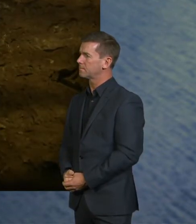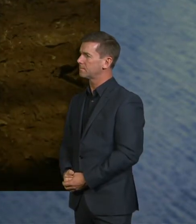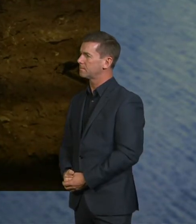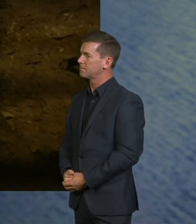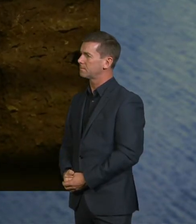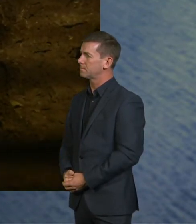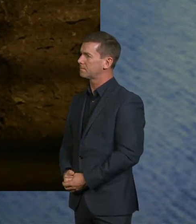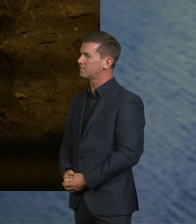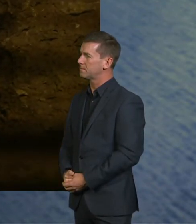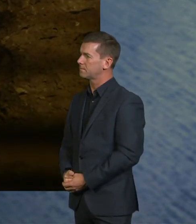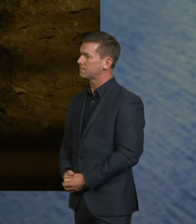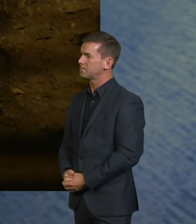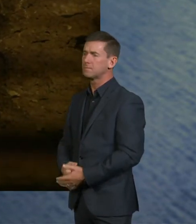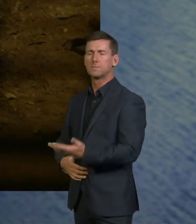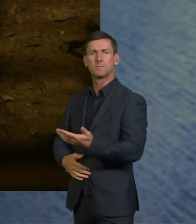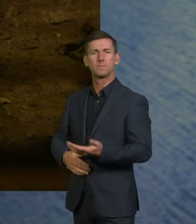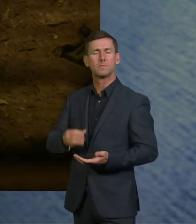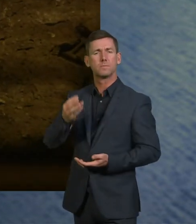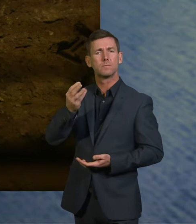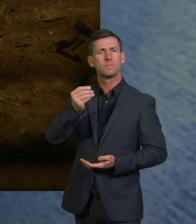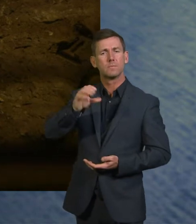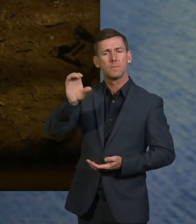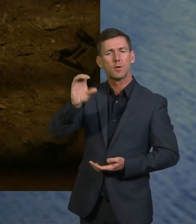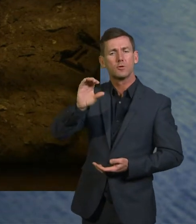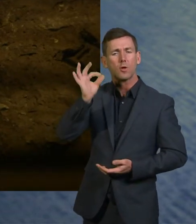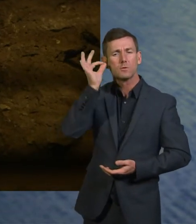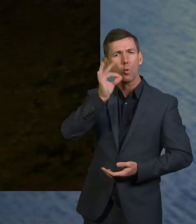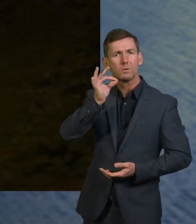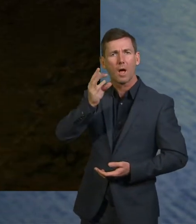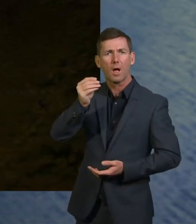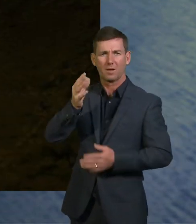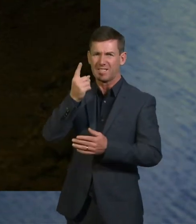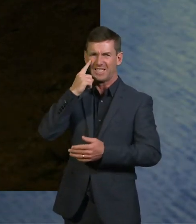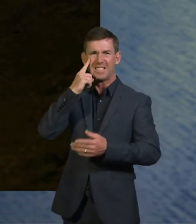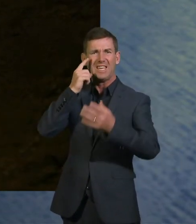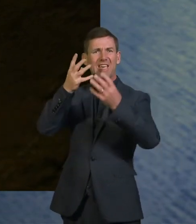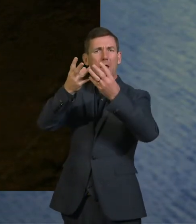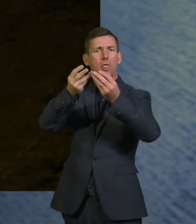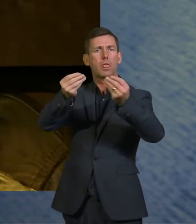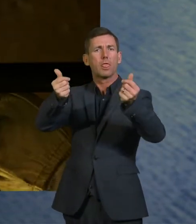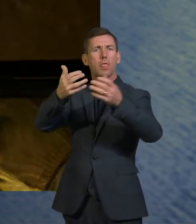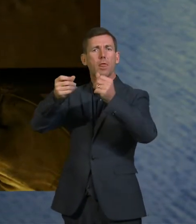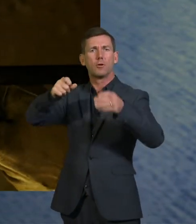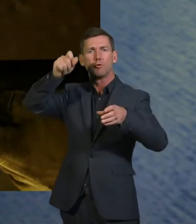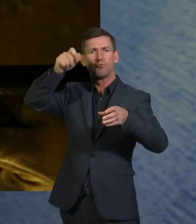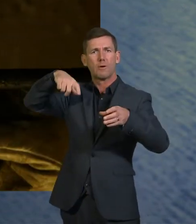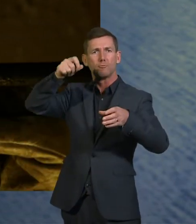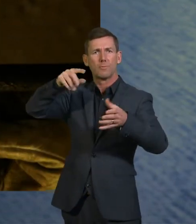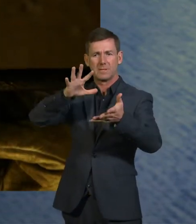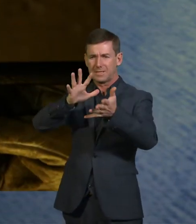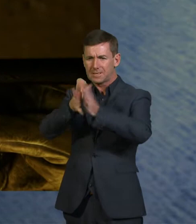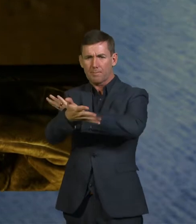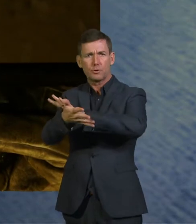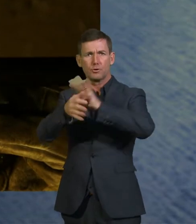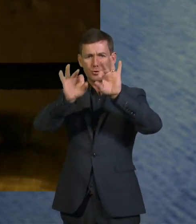Because it's salt water, it eats away at everything. This is where it drips straight in. It damages the